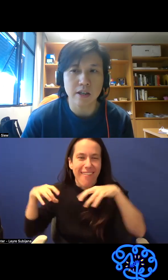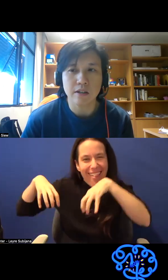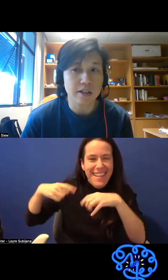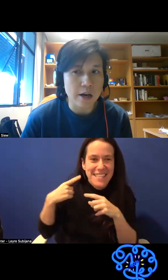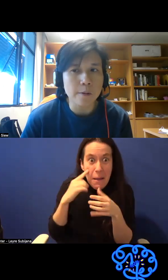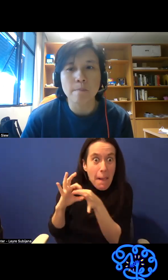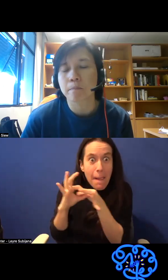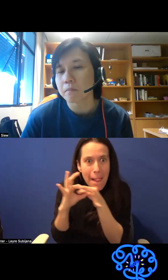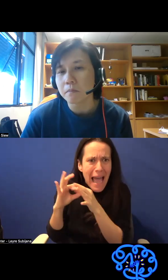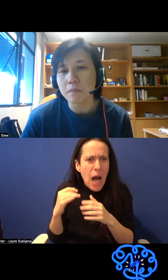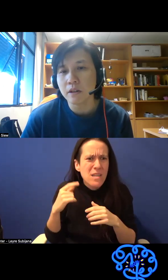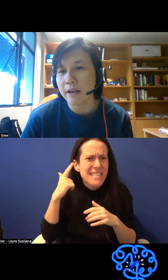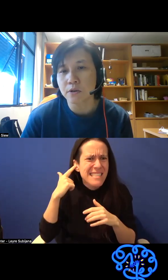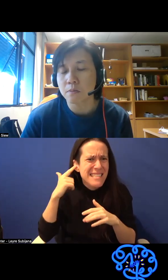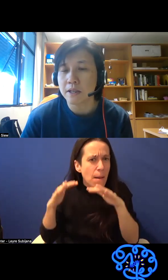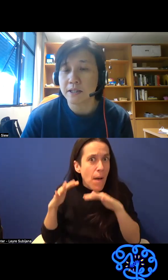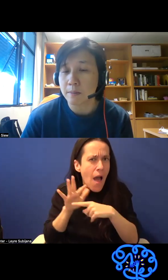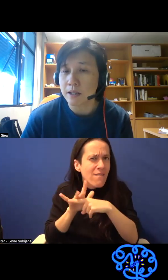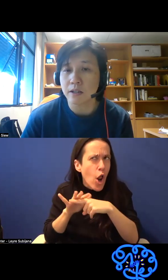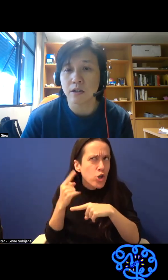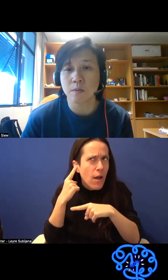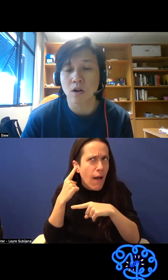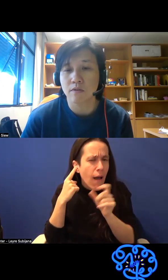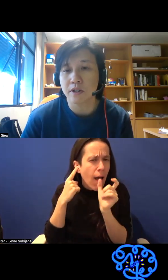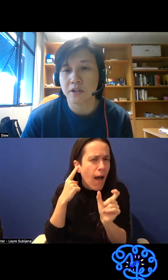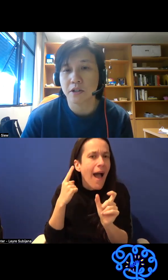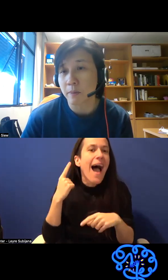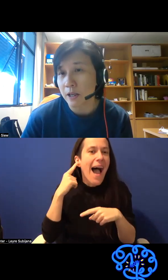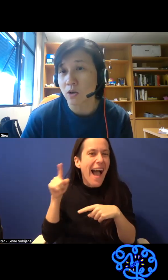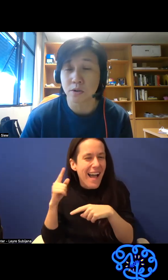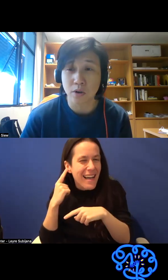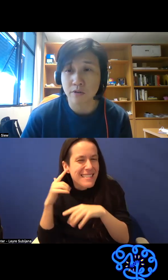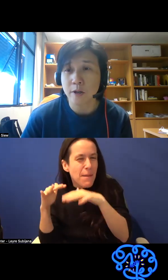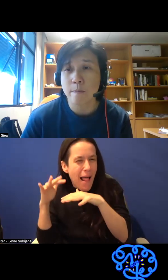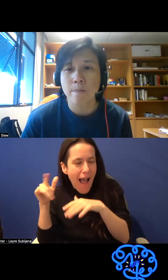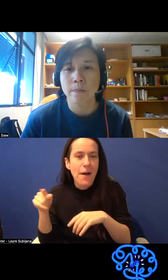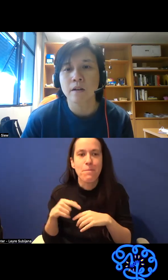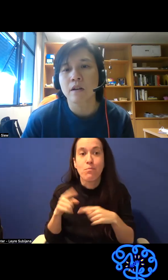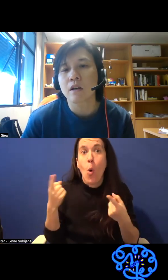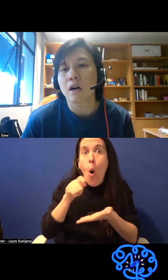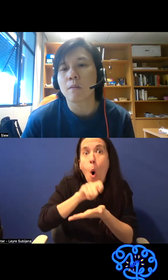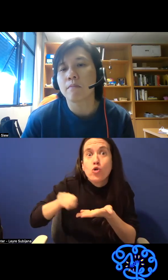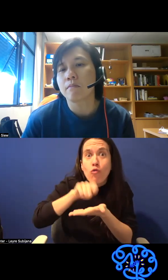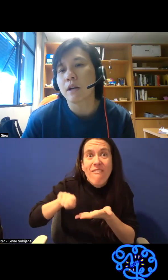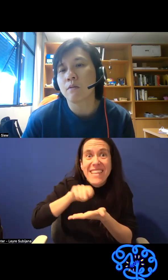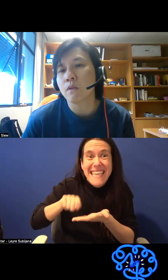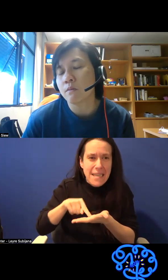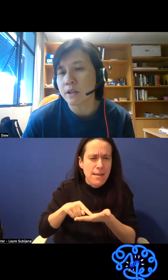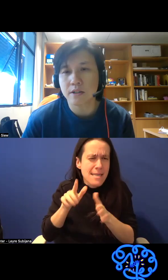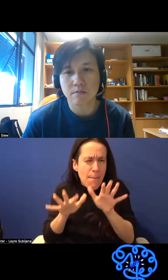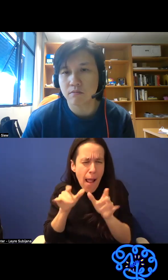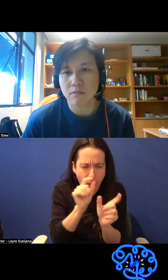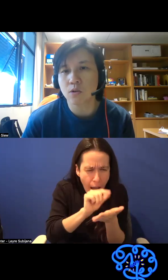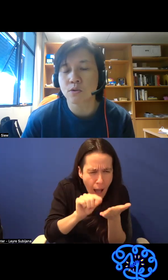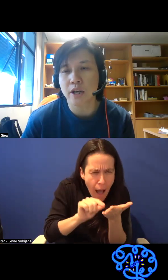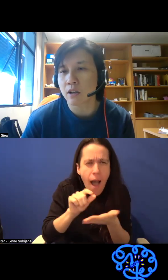similar they sound. They can also be similar in terms of its spelling or orthography. Um, and